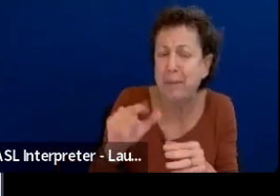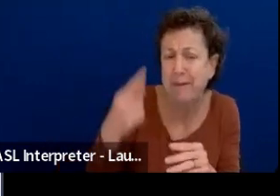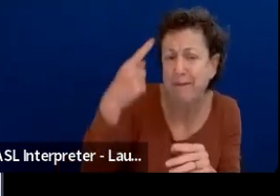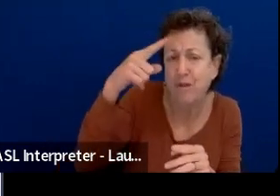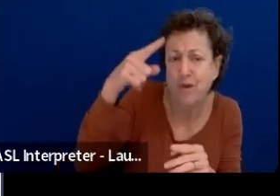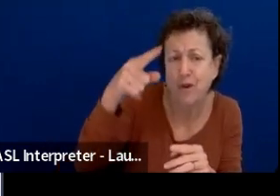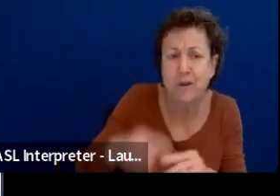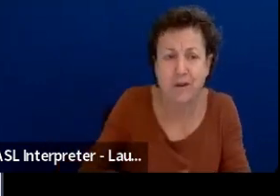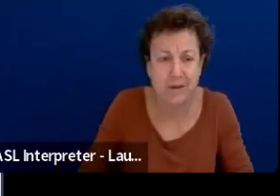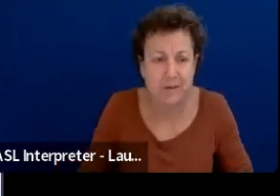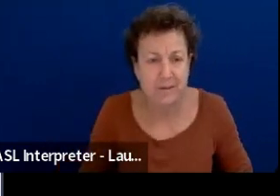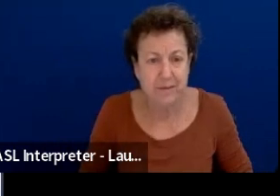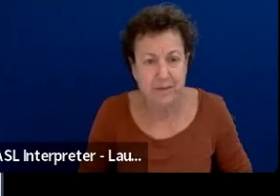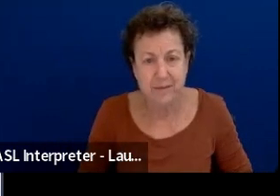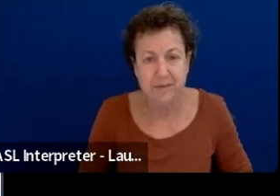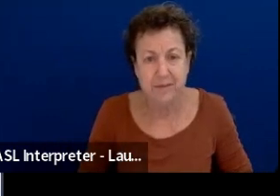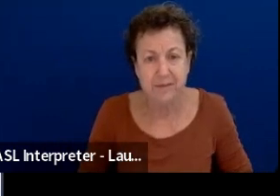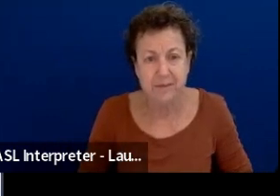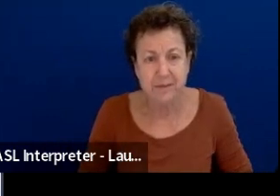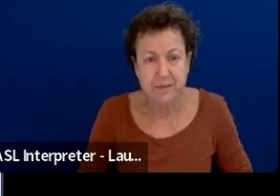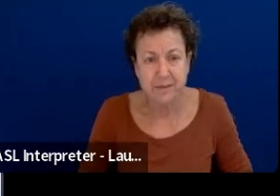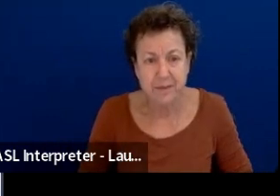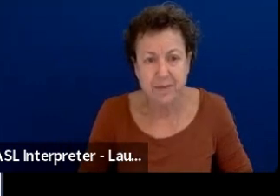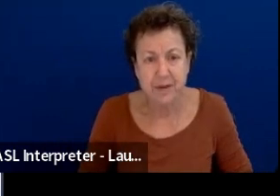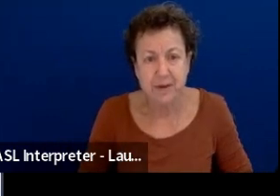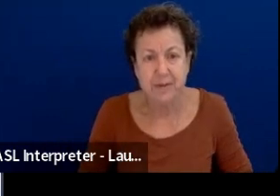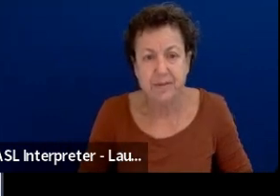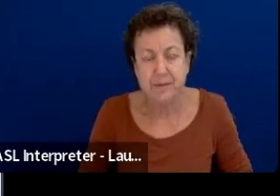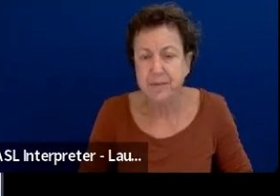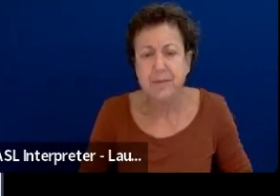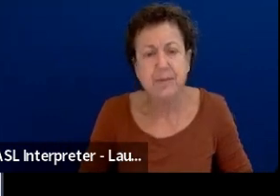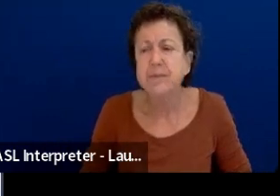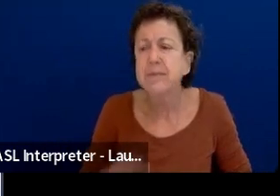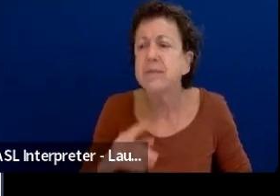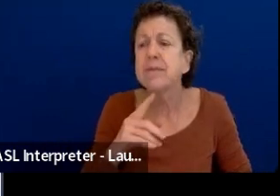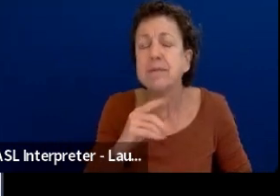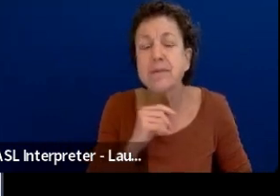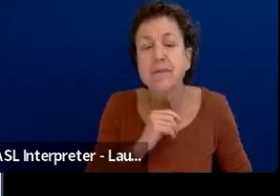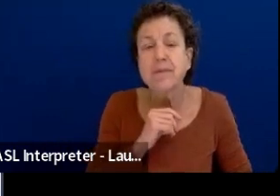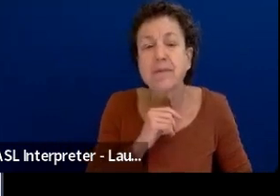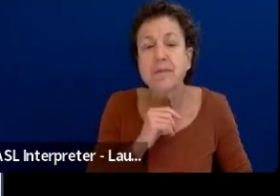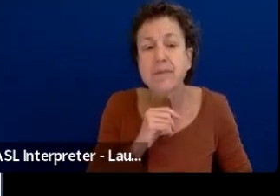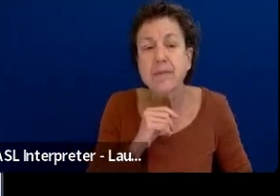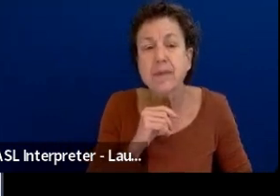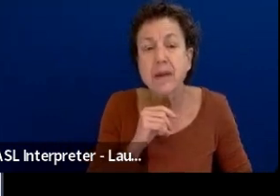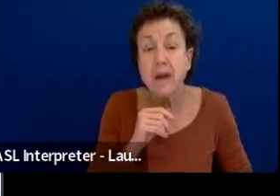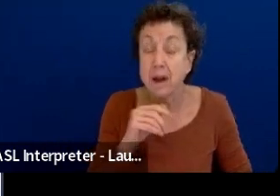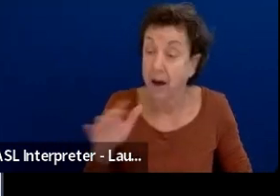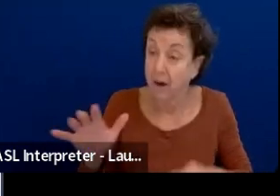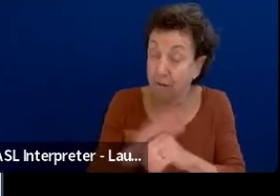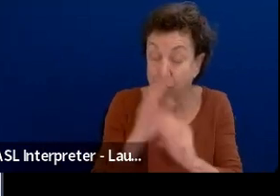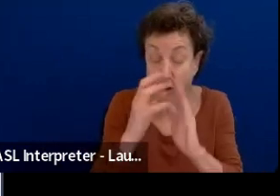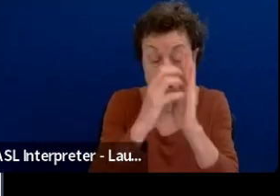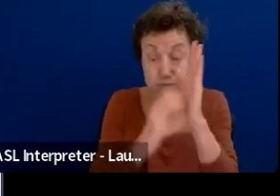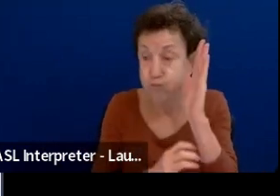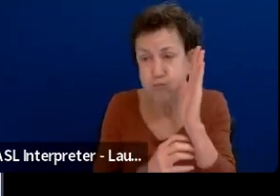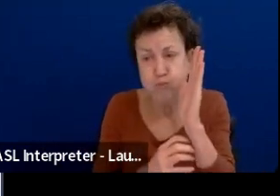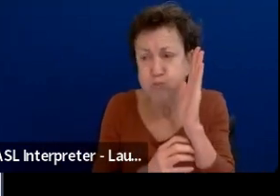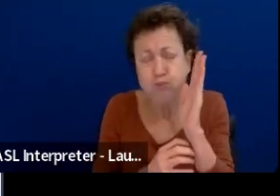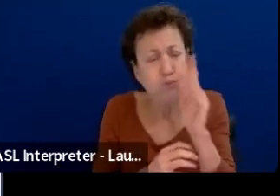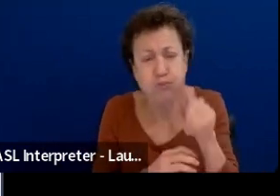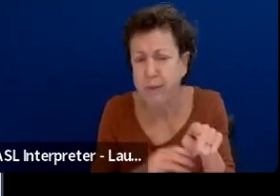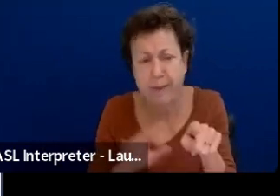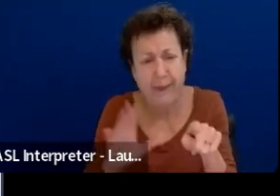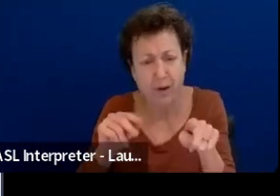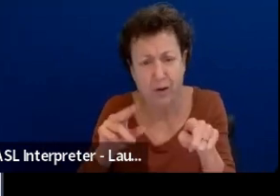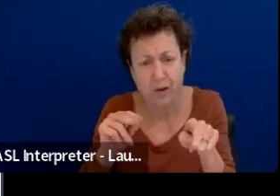of what the LSR is. We won't actually get the entire text of the